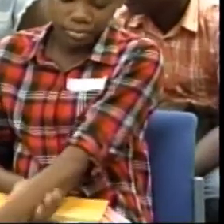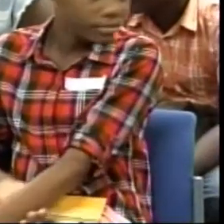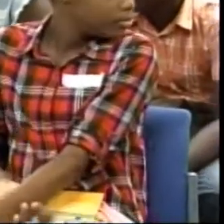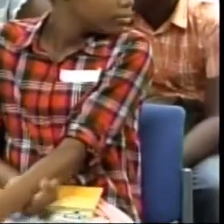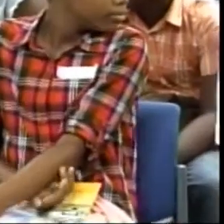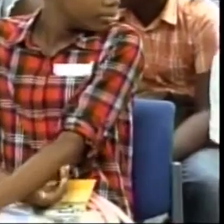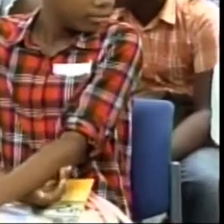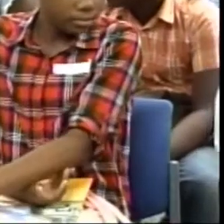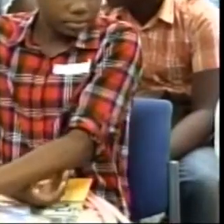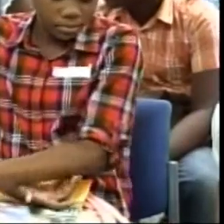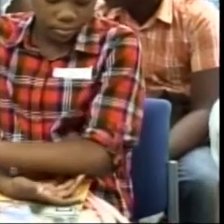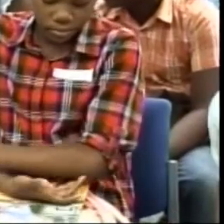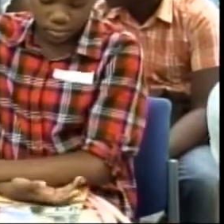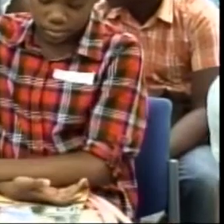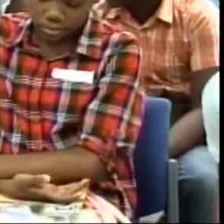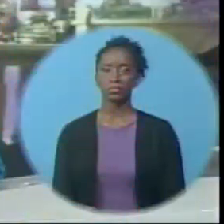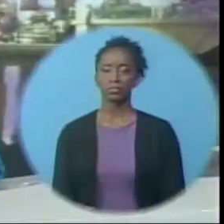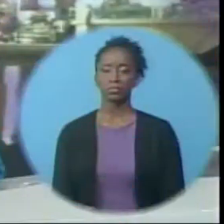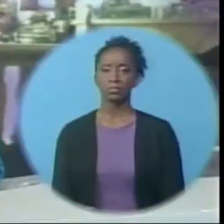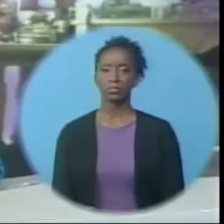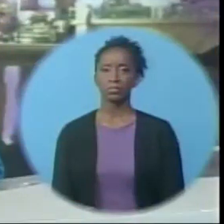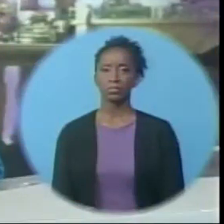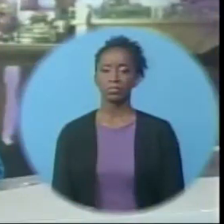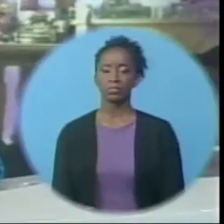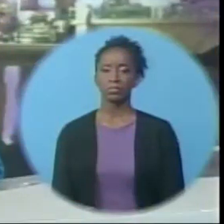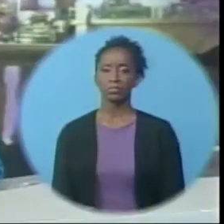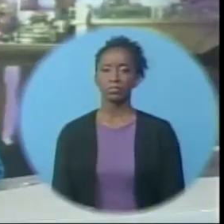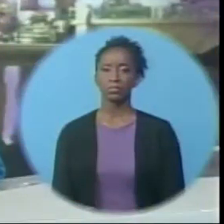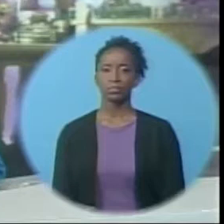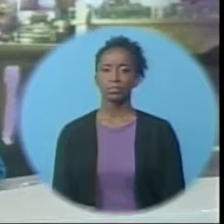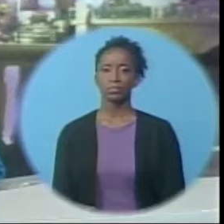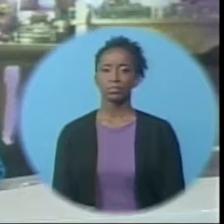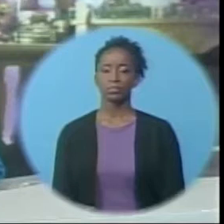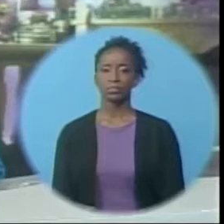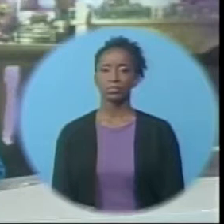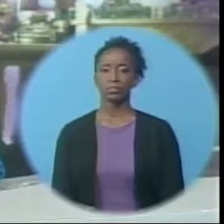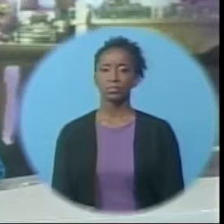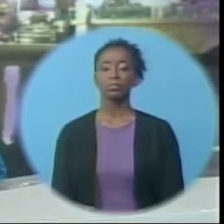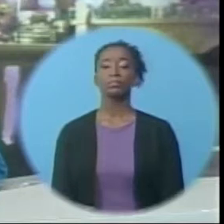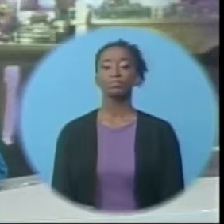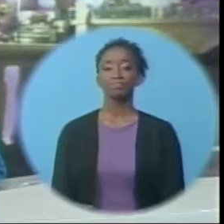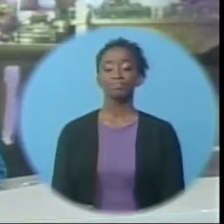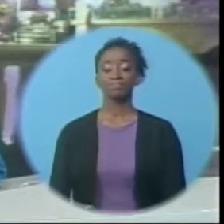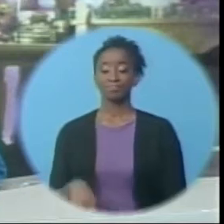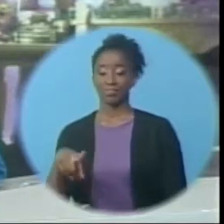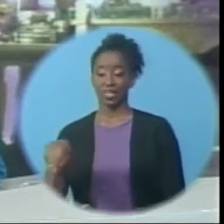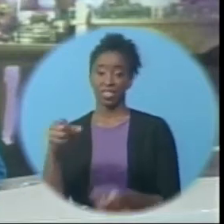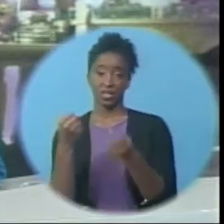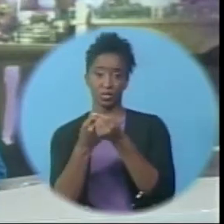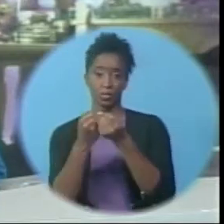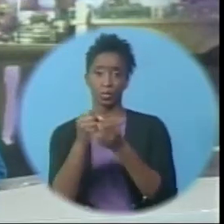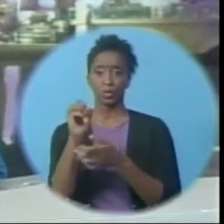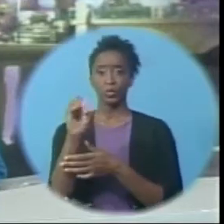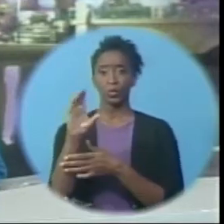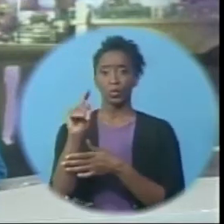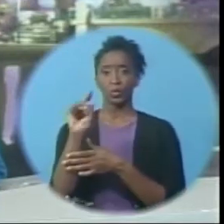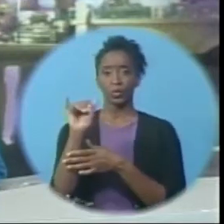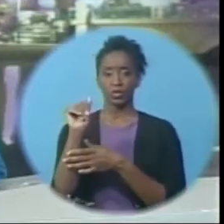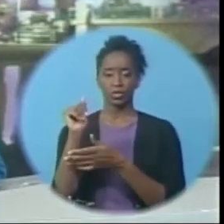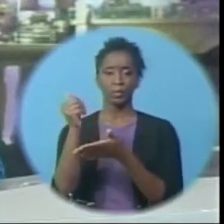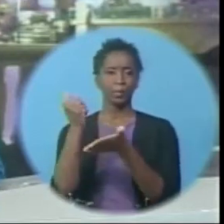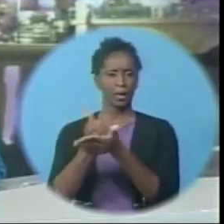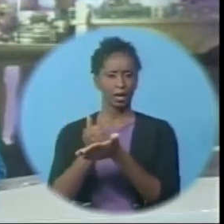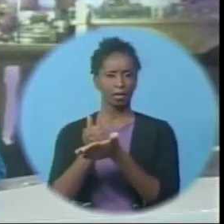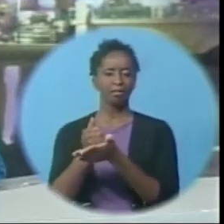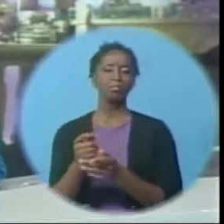for positions in the competition scheduled for July 22nd at Kensington Oval. And for title sponsors,